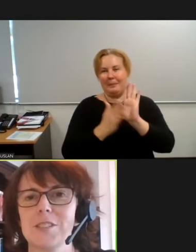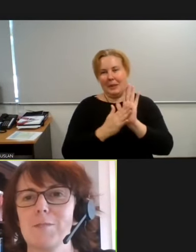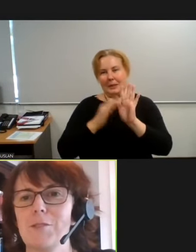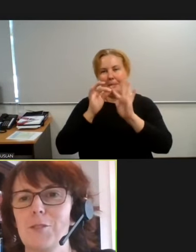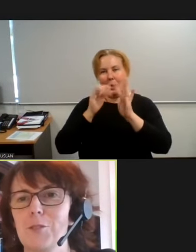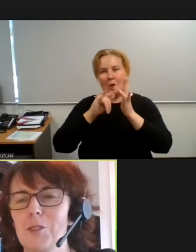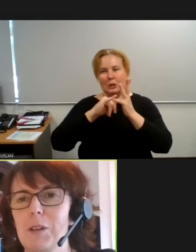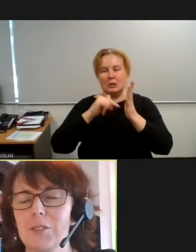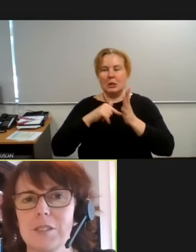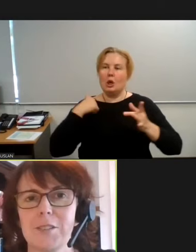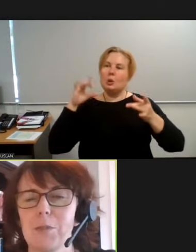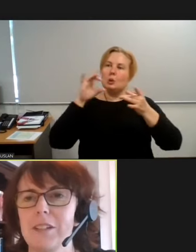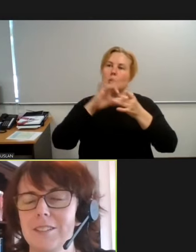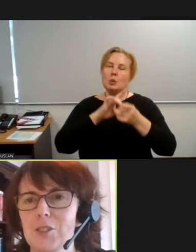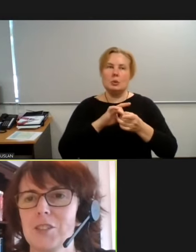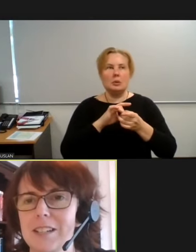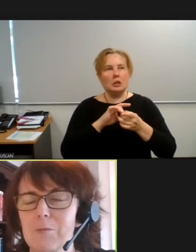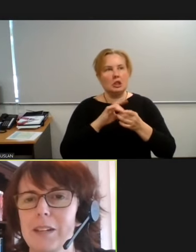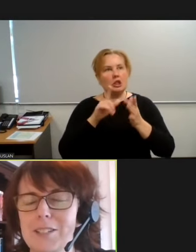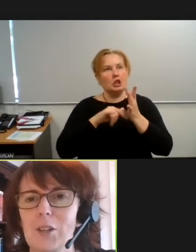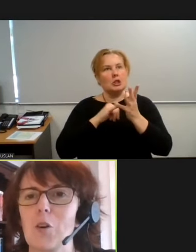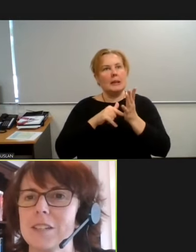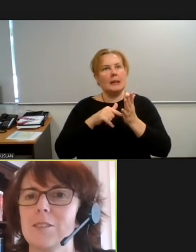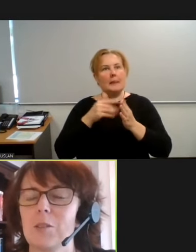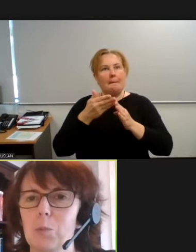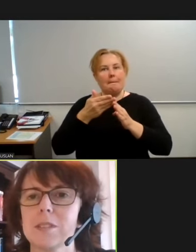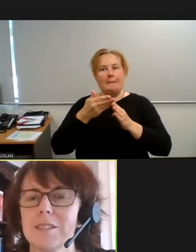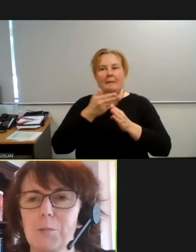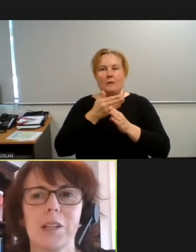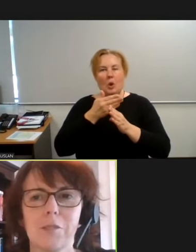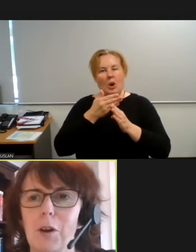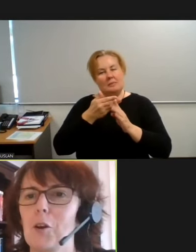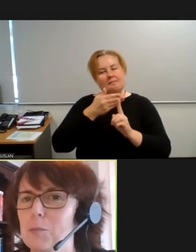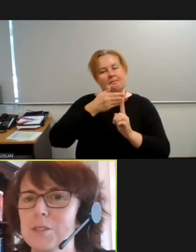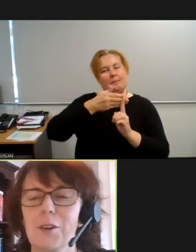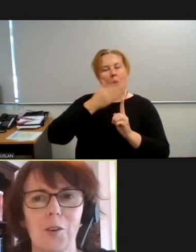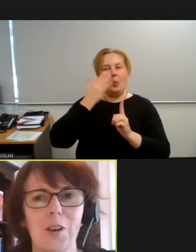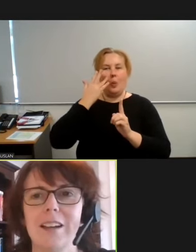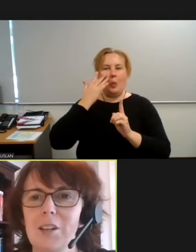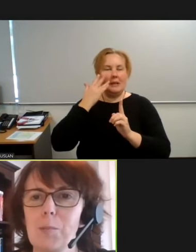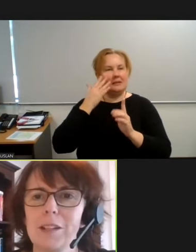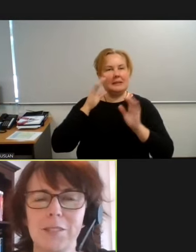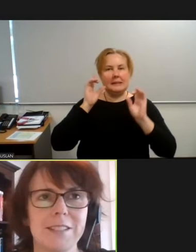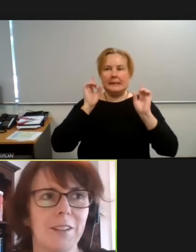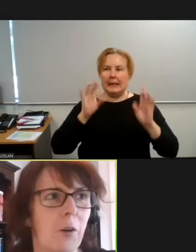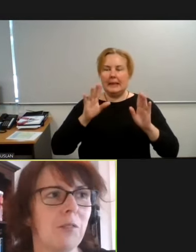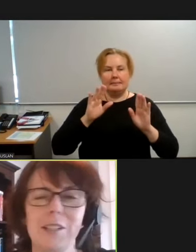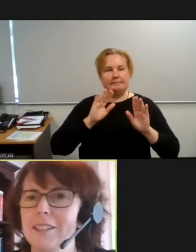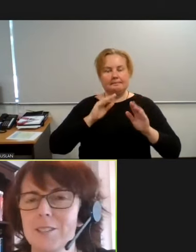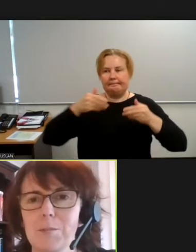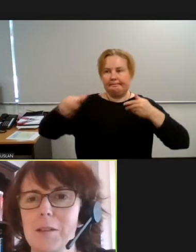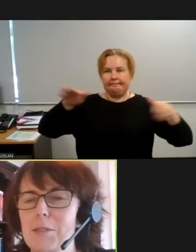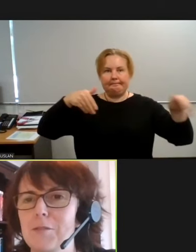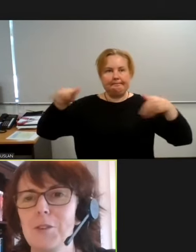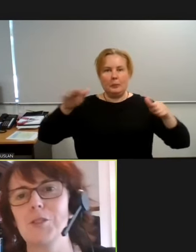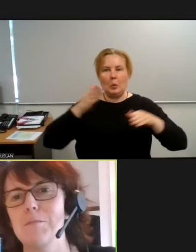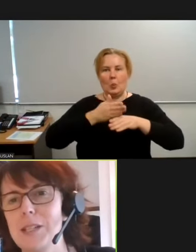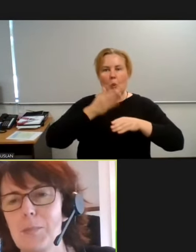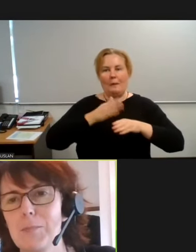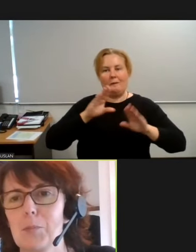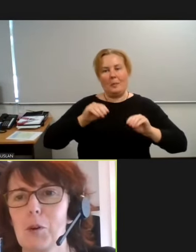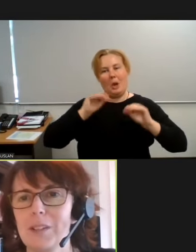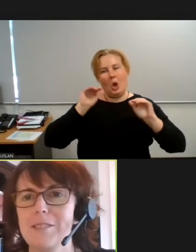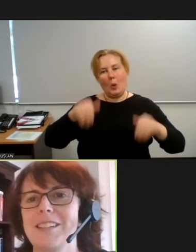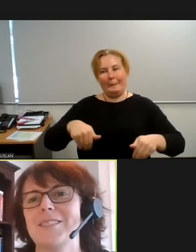joined just before, well, just as we shut down, went into lockdown and started working from home. So it would be lovely to hopefully sometime in the future